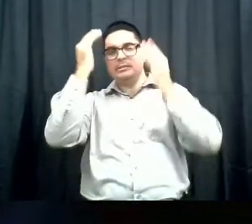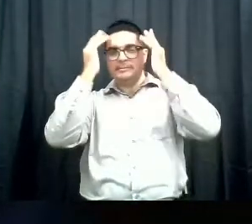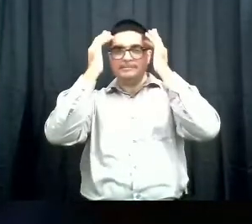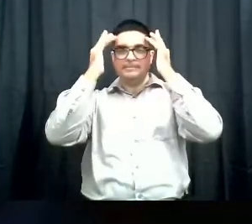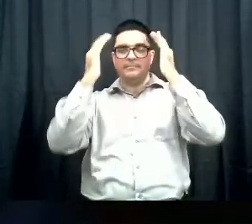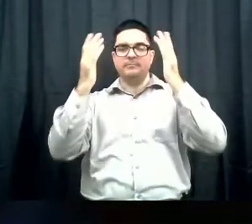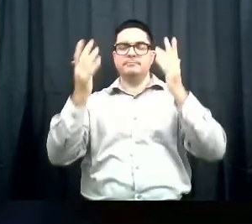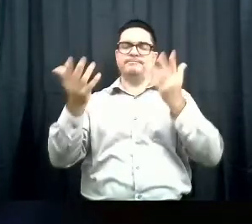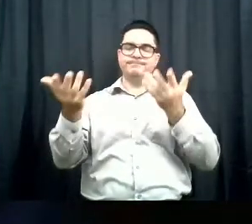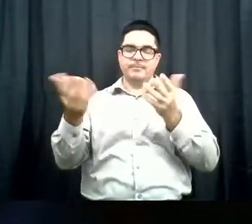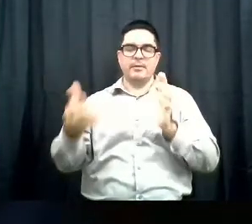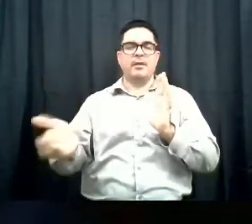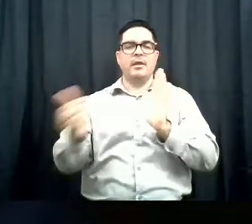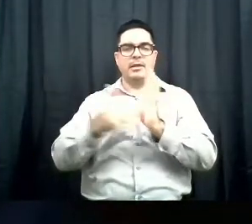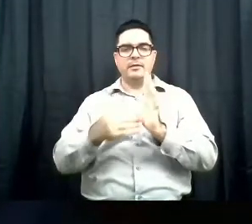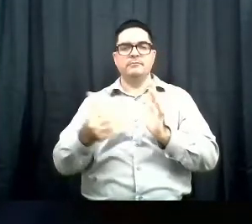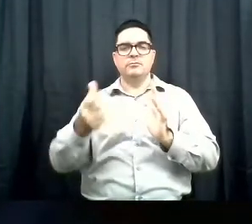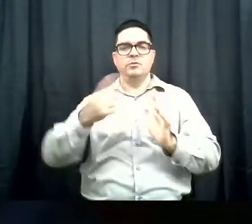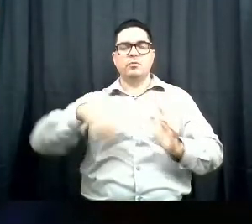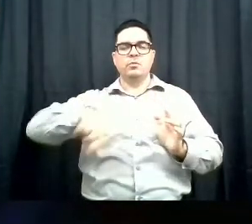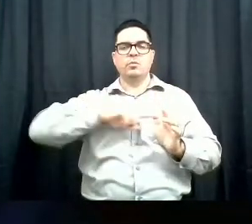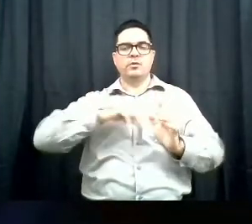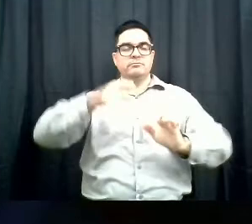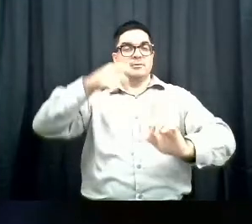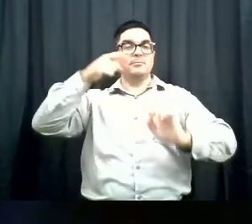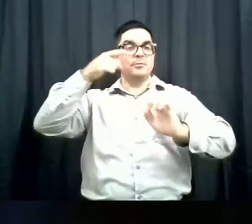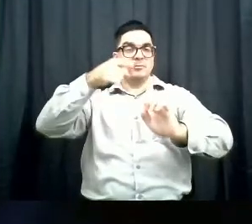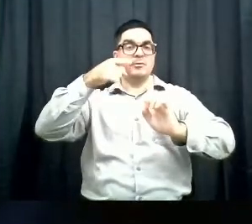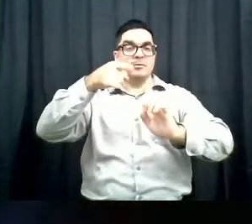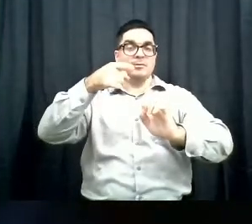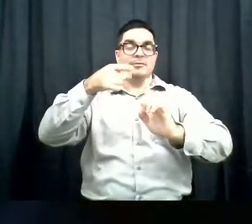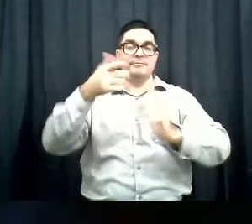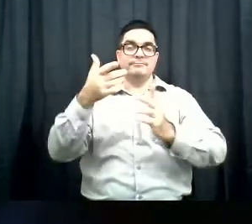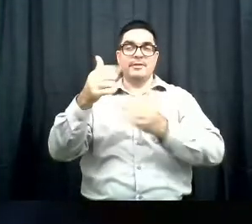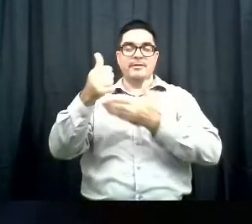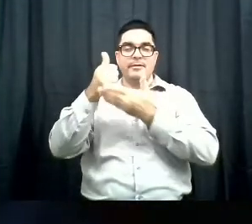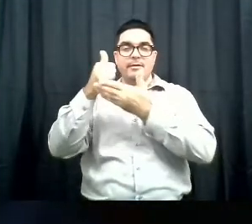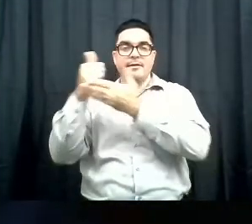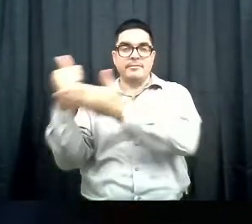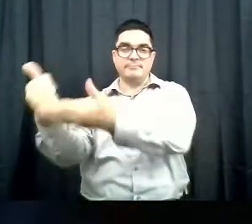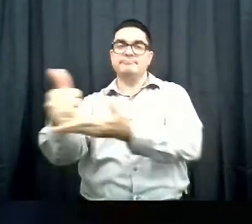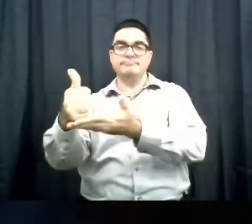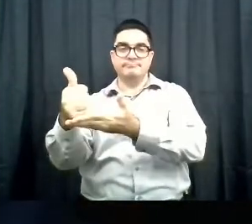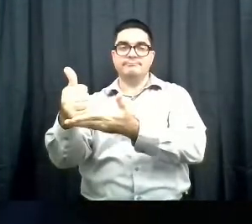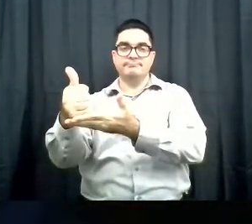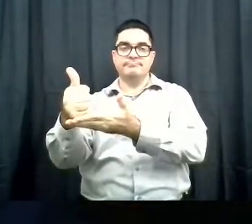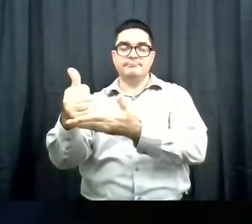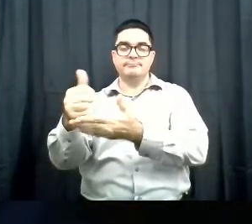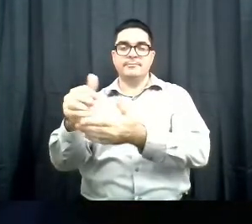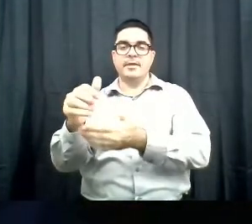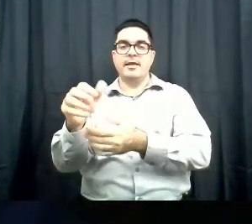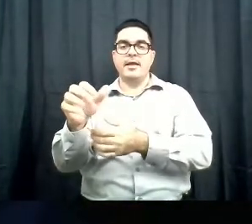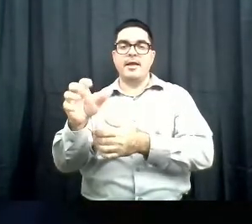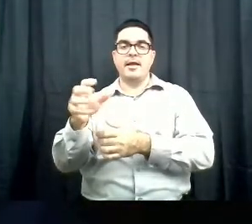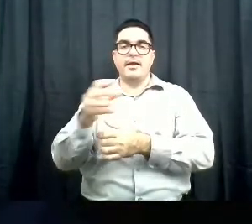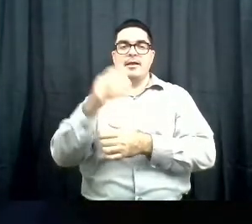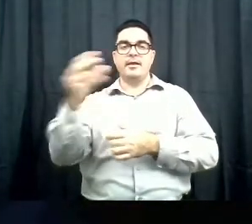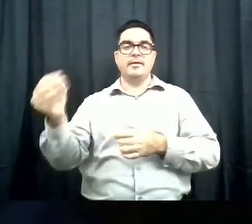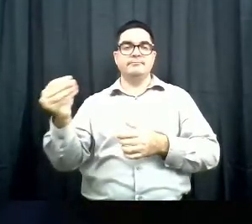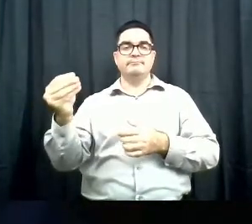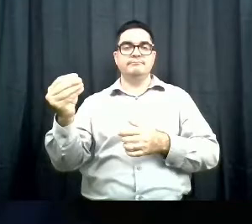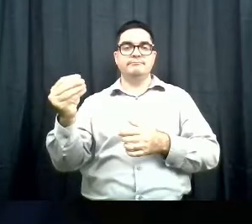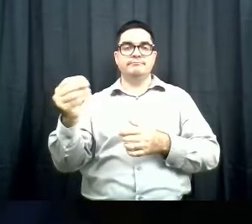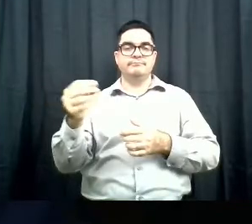Again, I think that it is in the best interest of the government of Puerto Rico, as well as it is in the best interest of the future pension